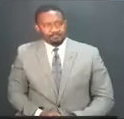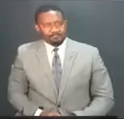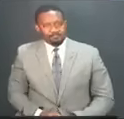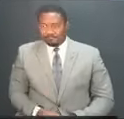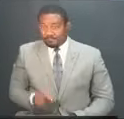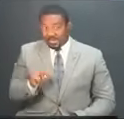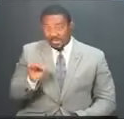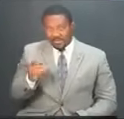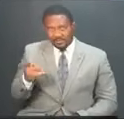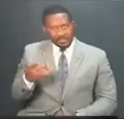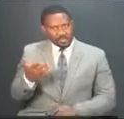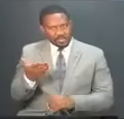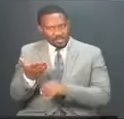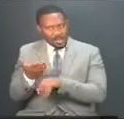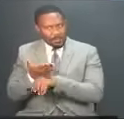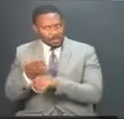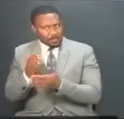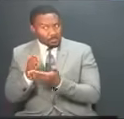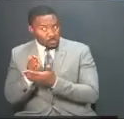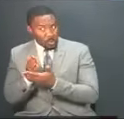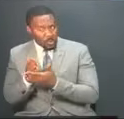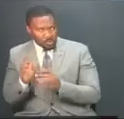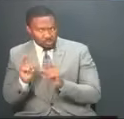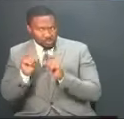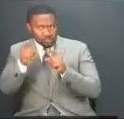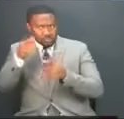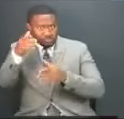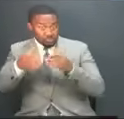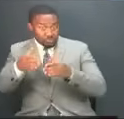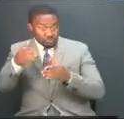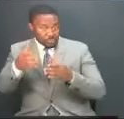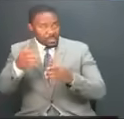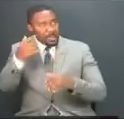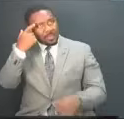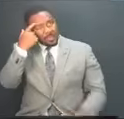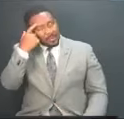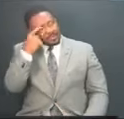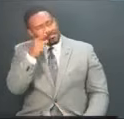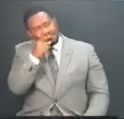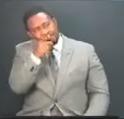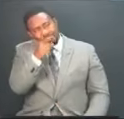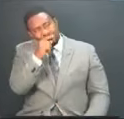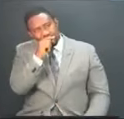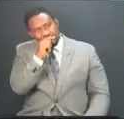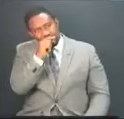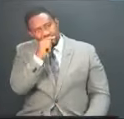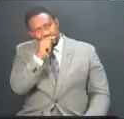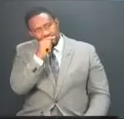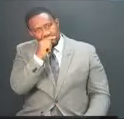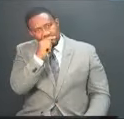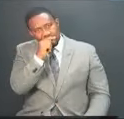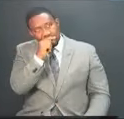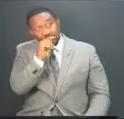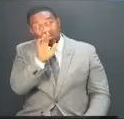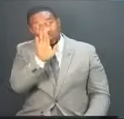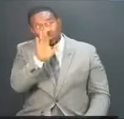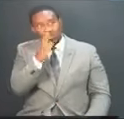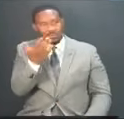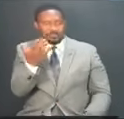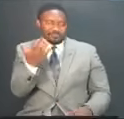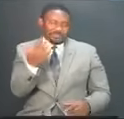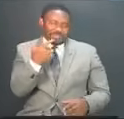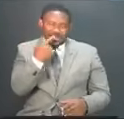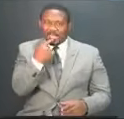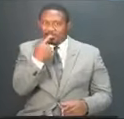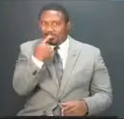his appeal rights, it may. I think that the contention is around your use of the word may,